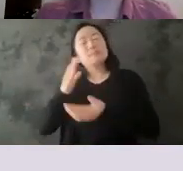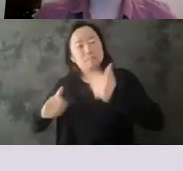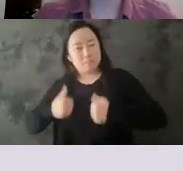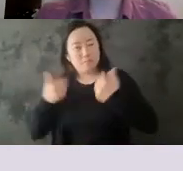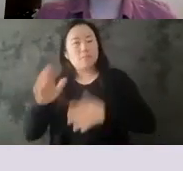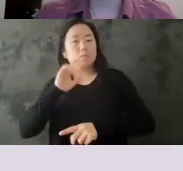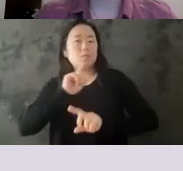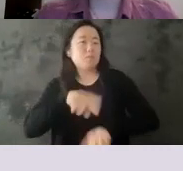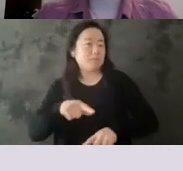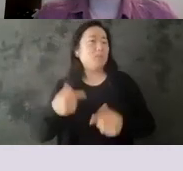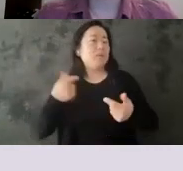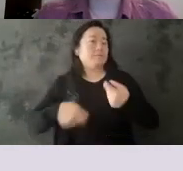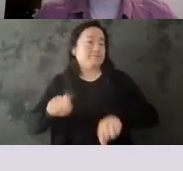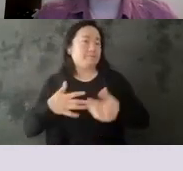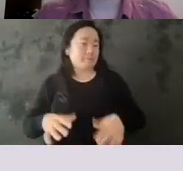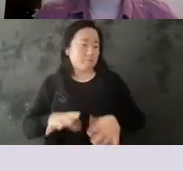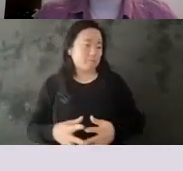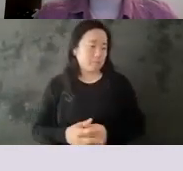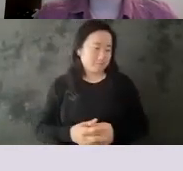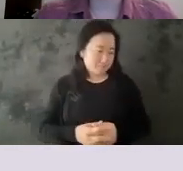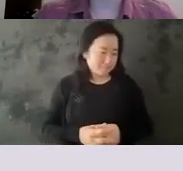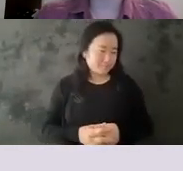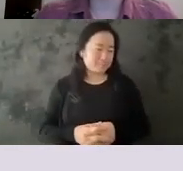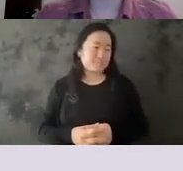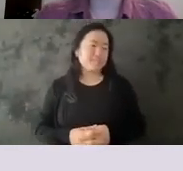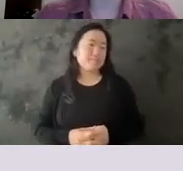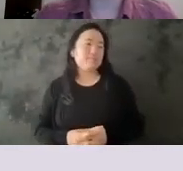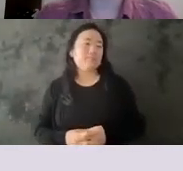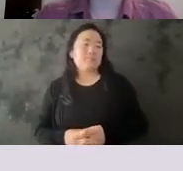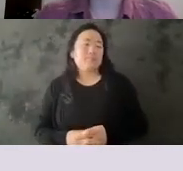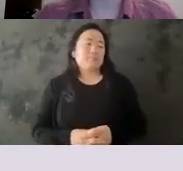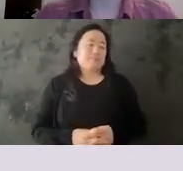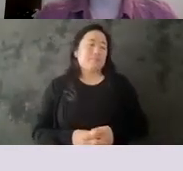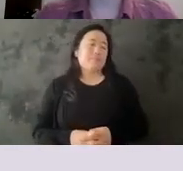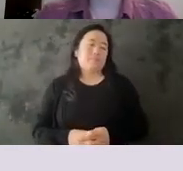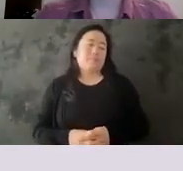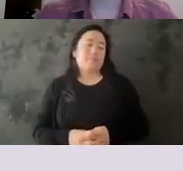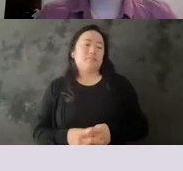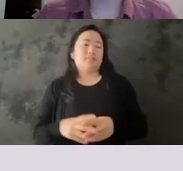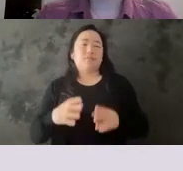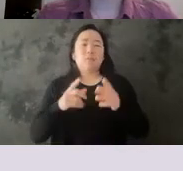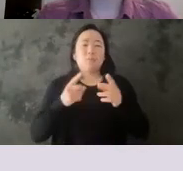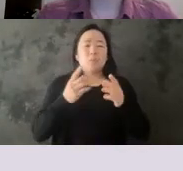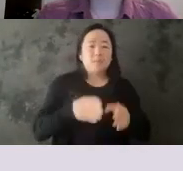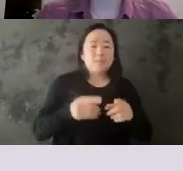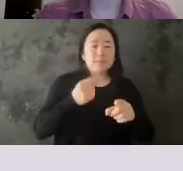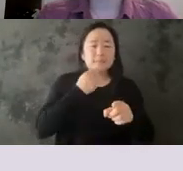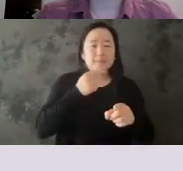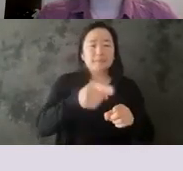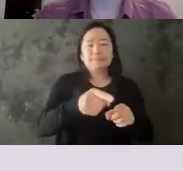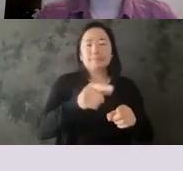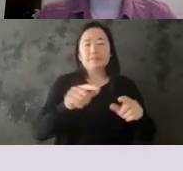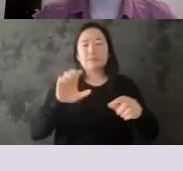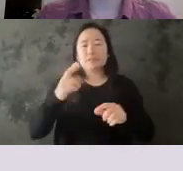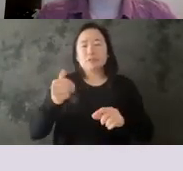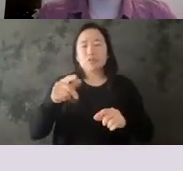have. Someone else is also saying in the chat, like engaging in different sexual behaviors that could be considered